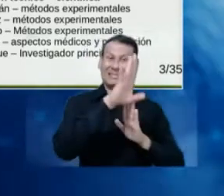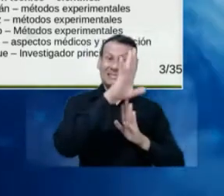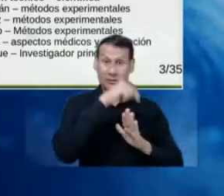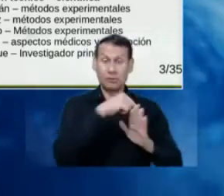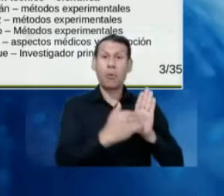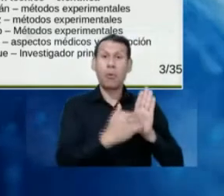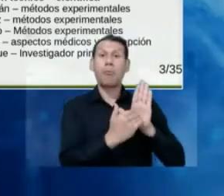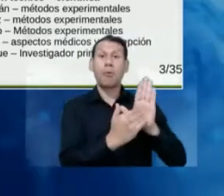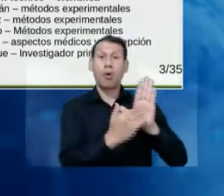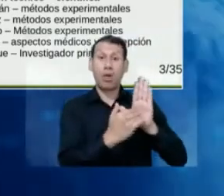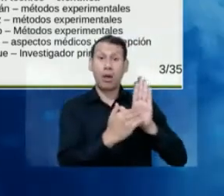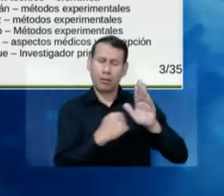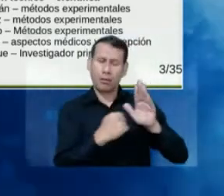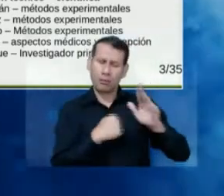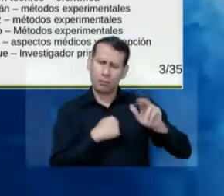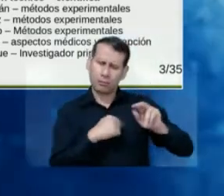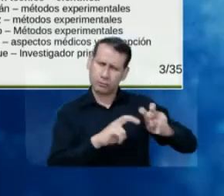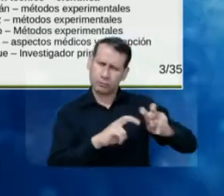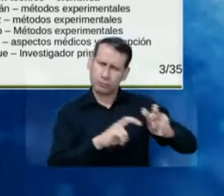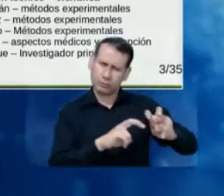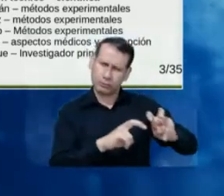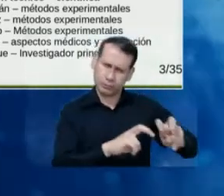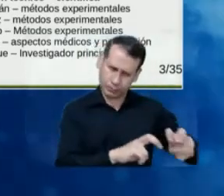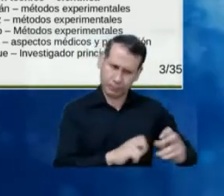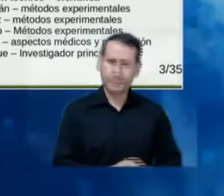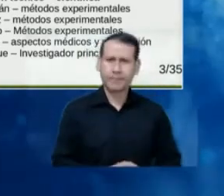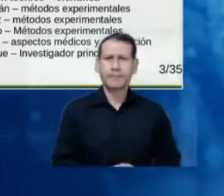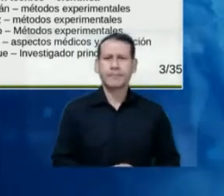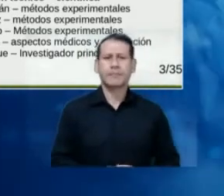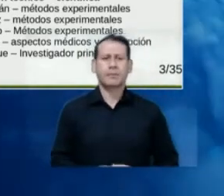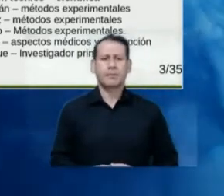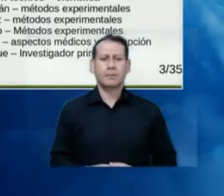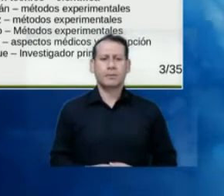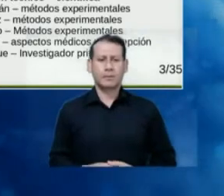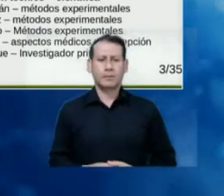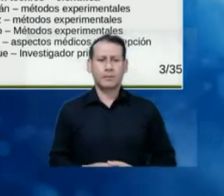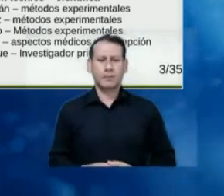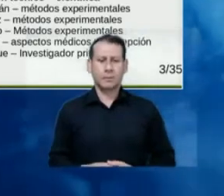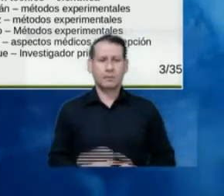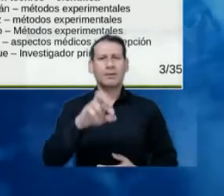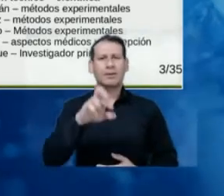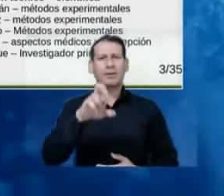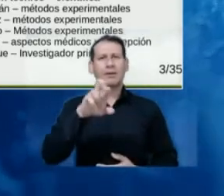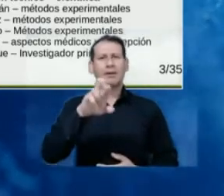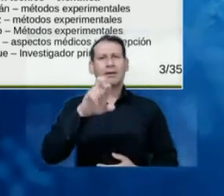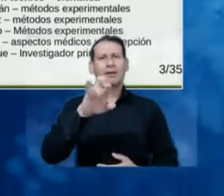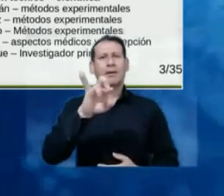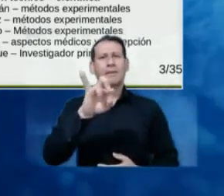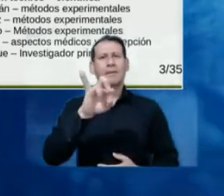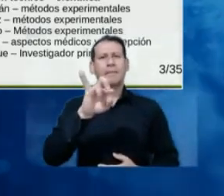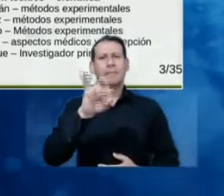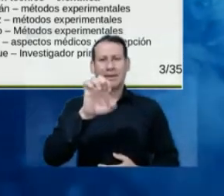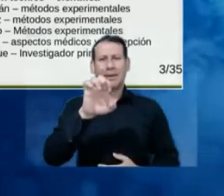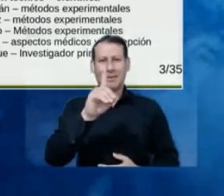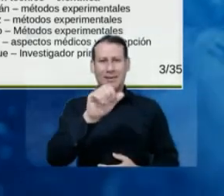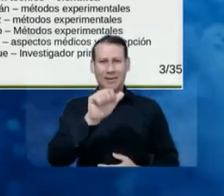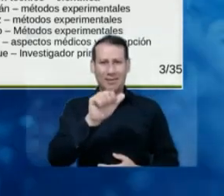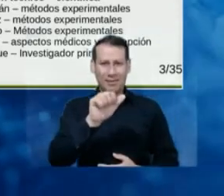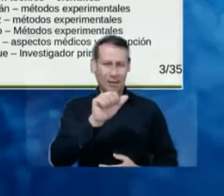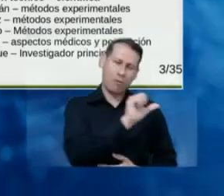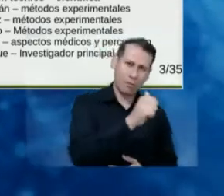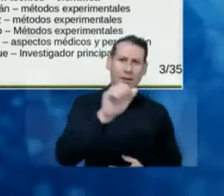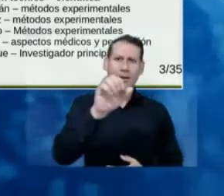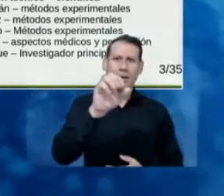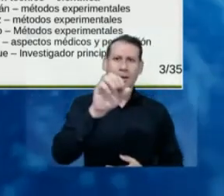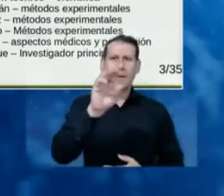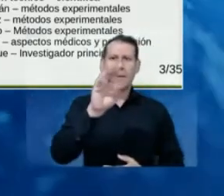carry out experiments, also inert models, Luis Fernando Pineda and the designer Maria Patricia Barajas. We have a